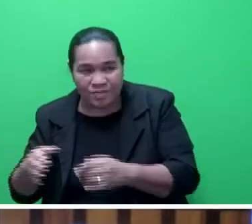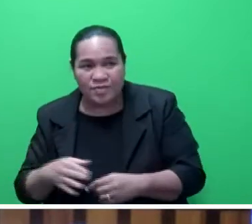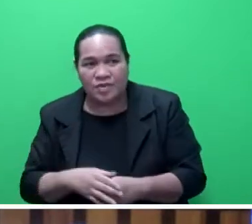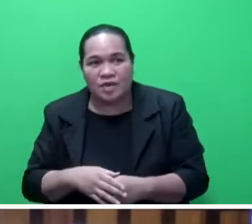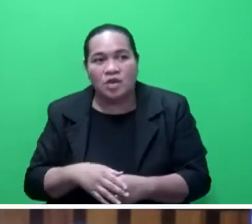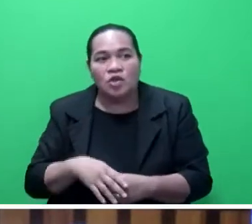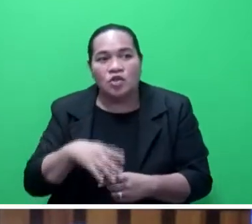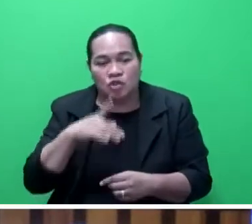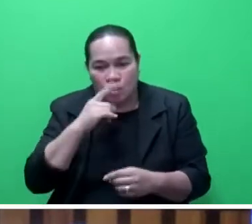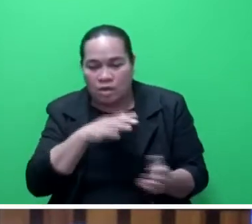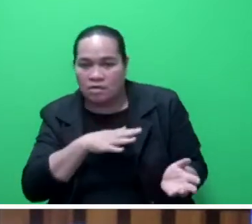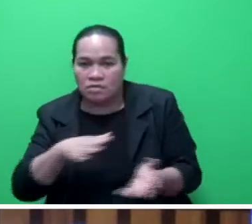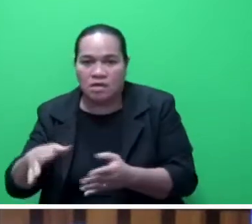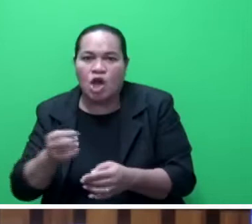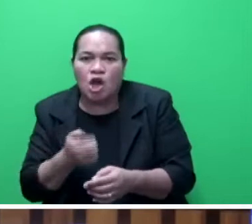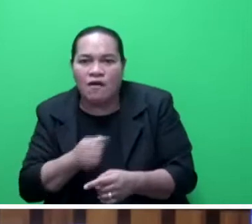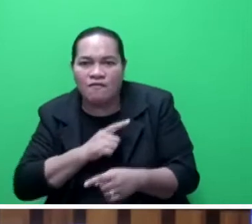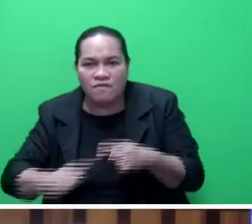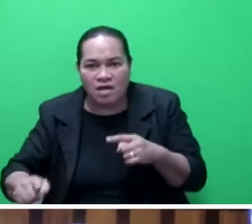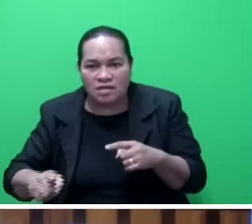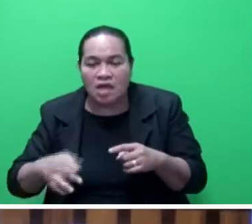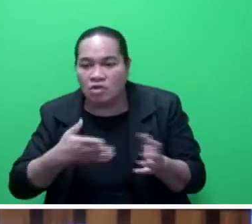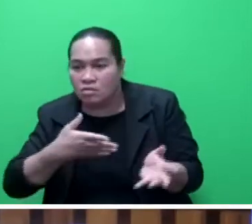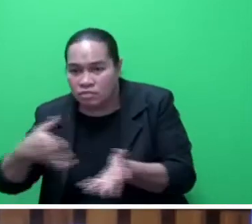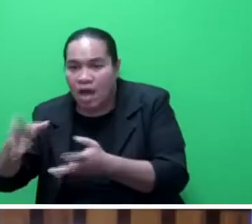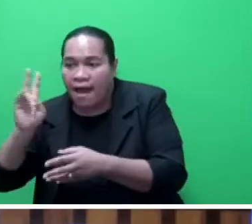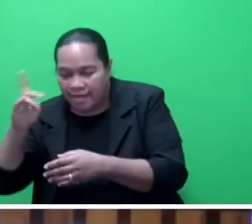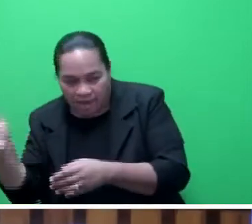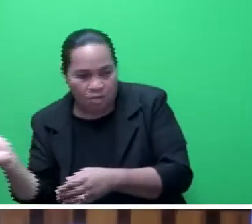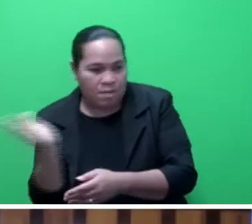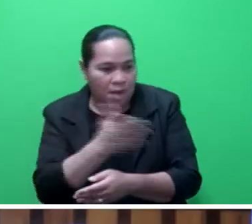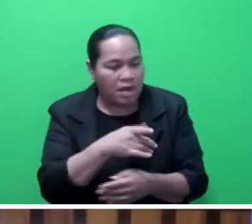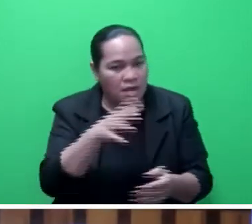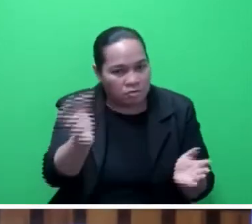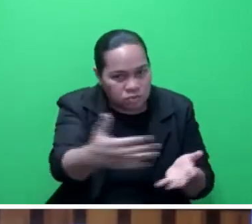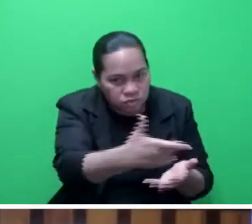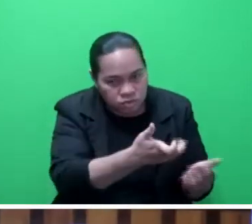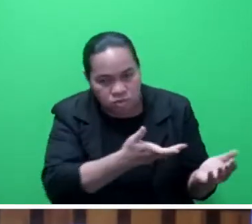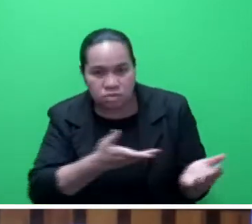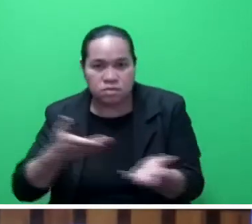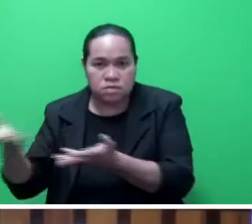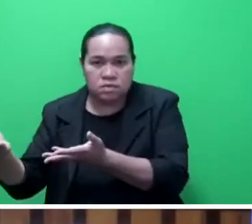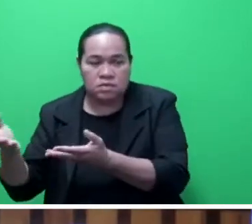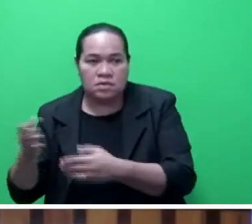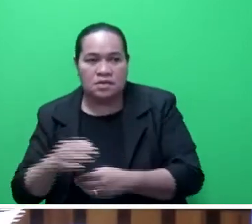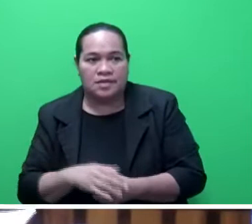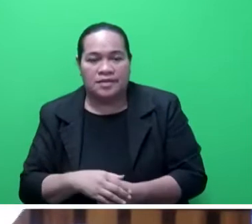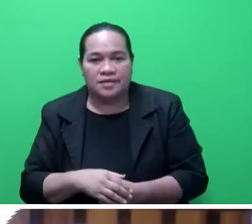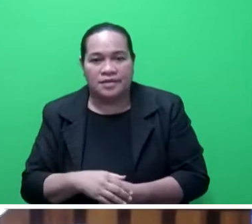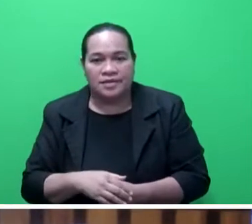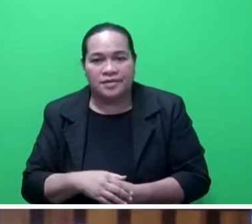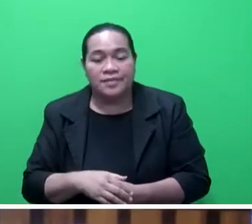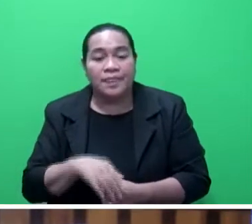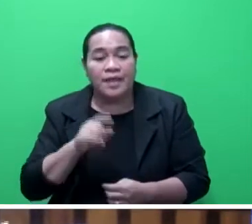to return to the cane fields much earlier for reloading. This also brings efficiency to both the mechanical harvesters and the cane harvesters.